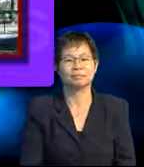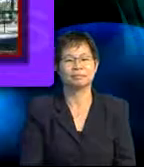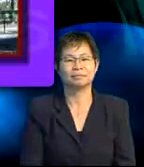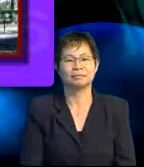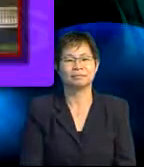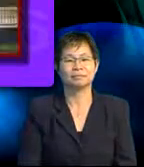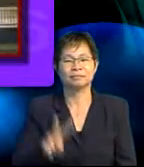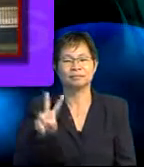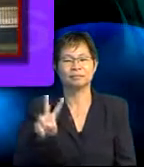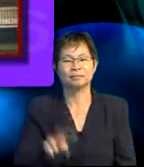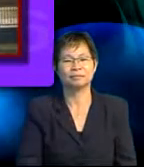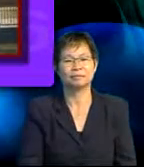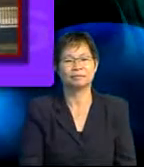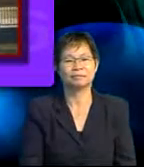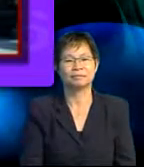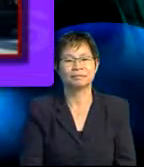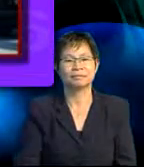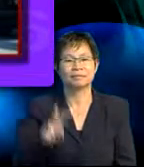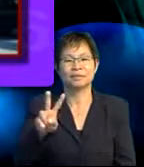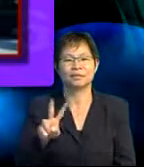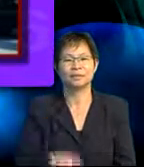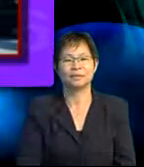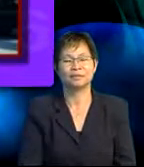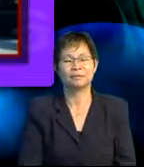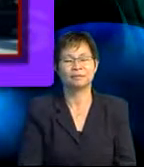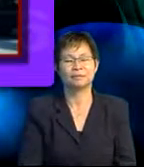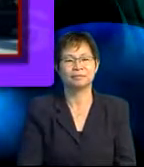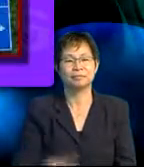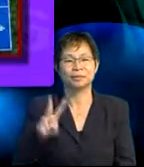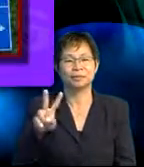two, two, two,